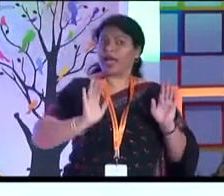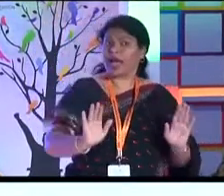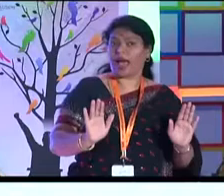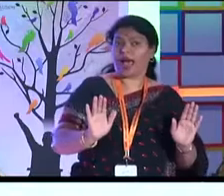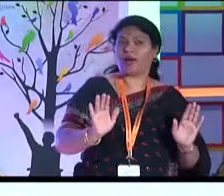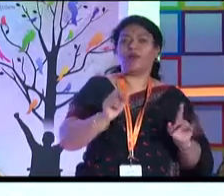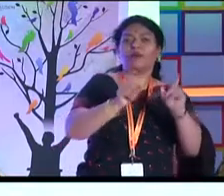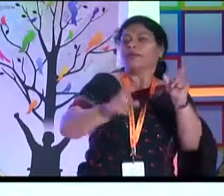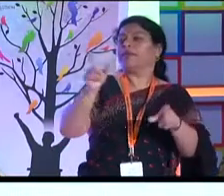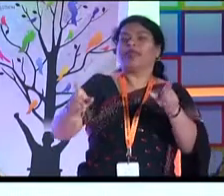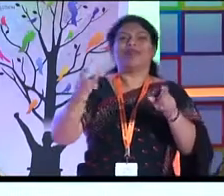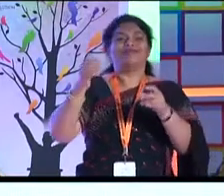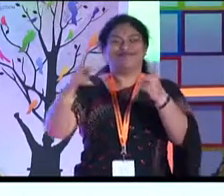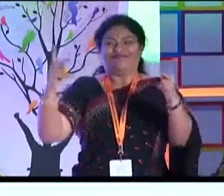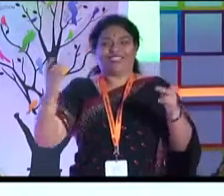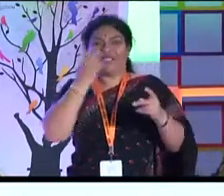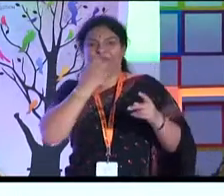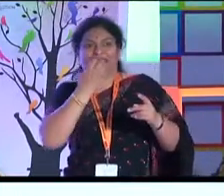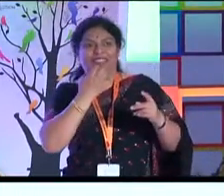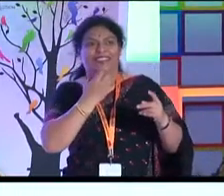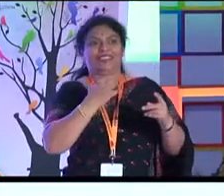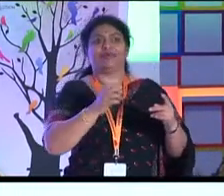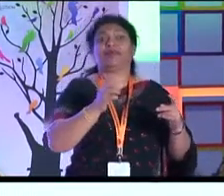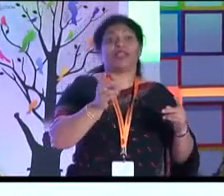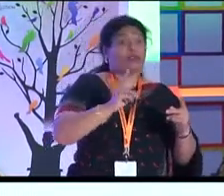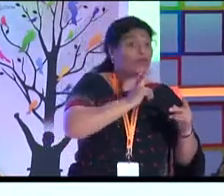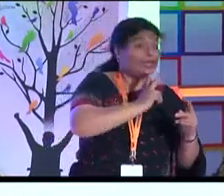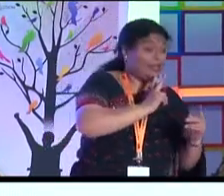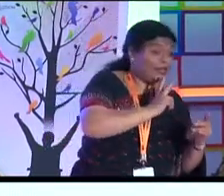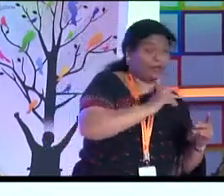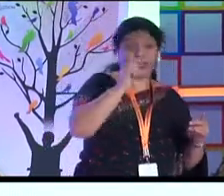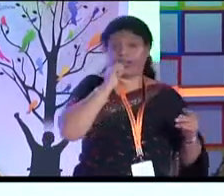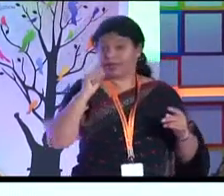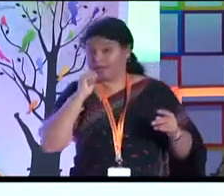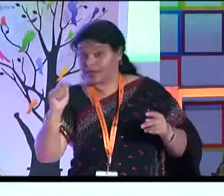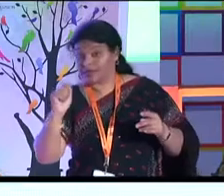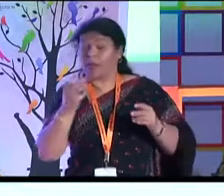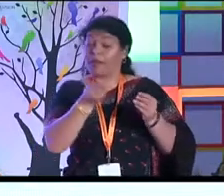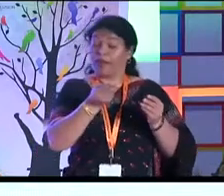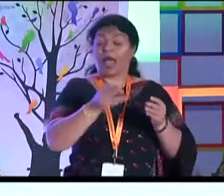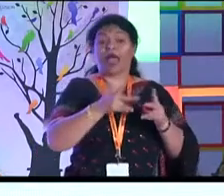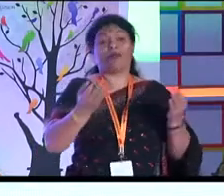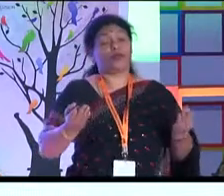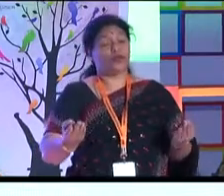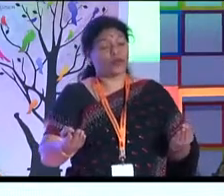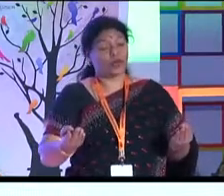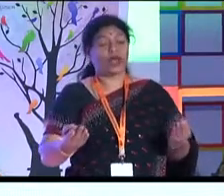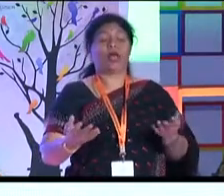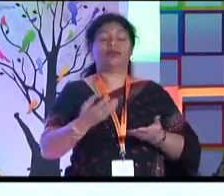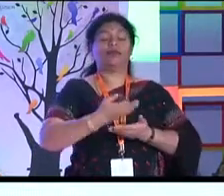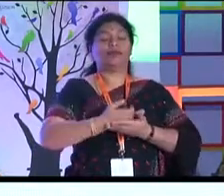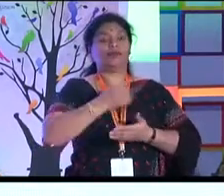who are multilingual. India has people who are vegetarian. India has people who meditate. India has people who do